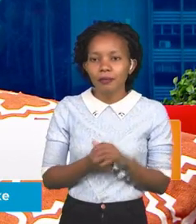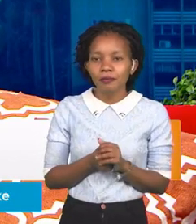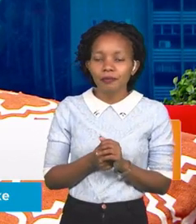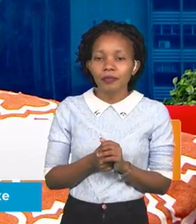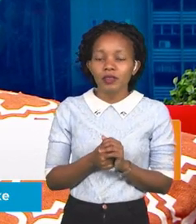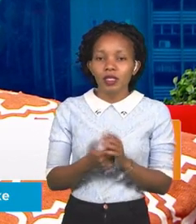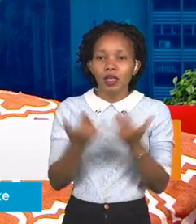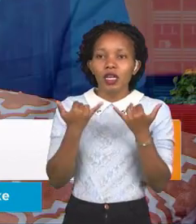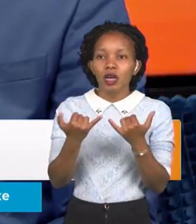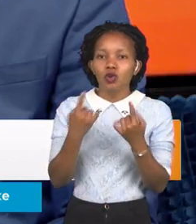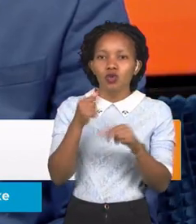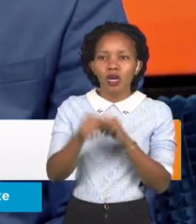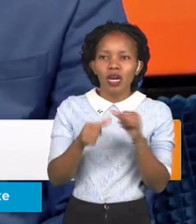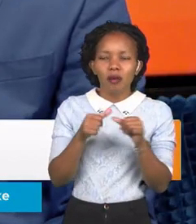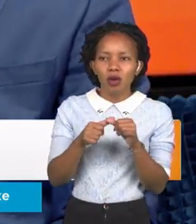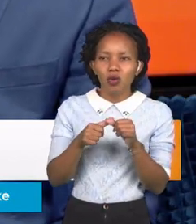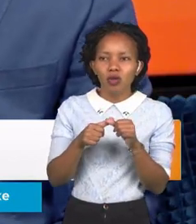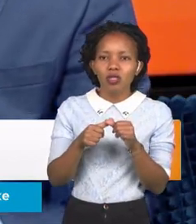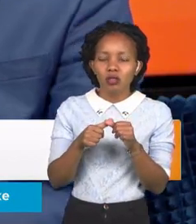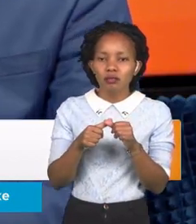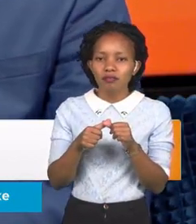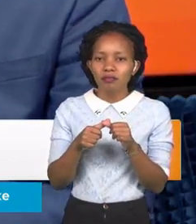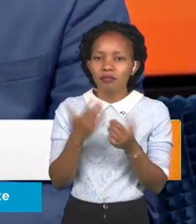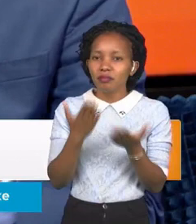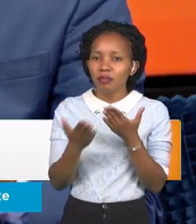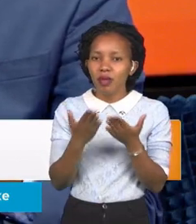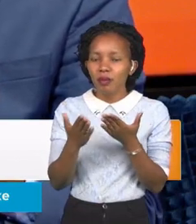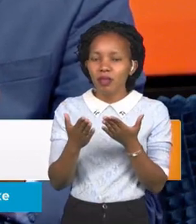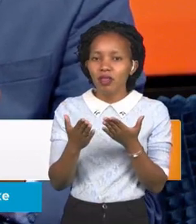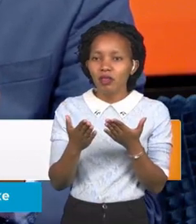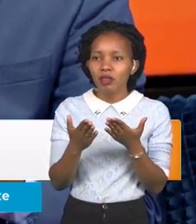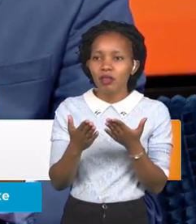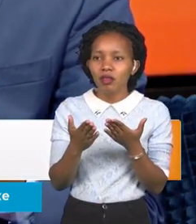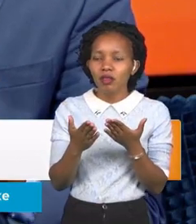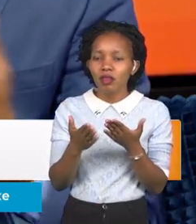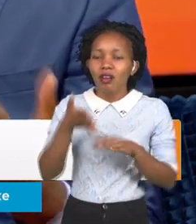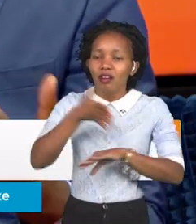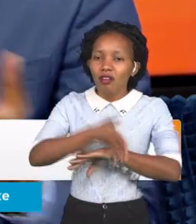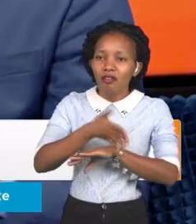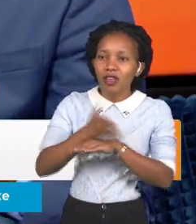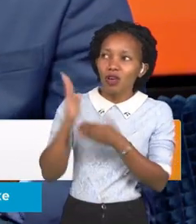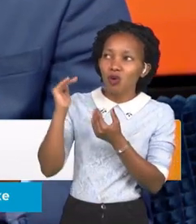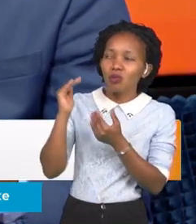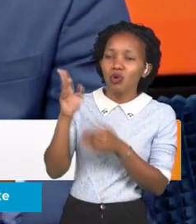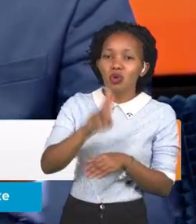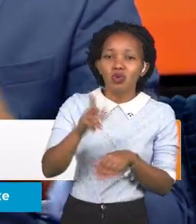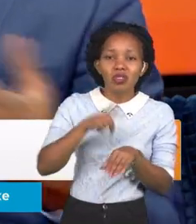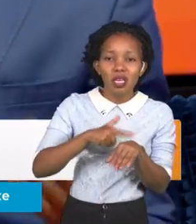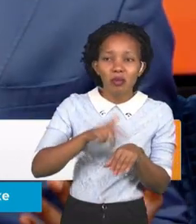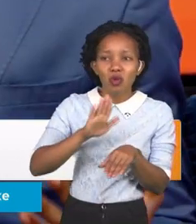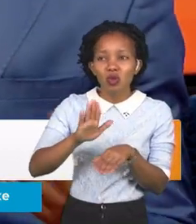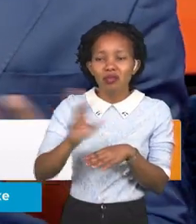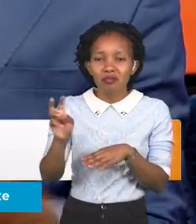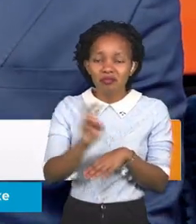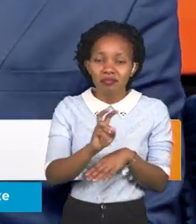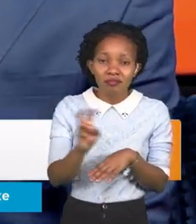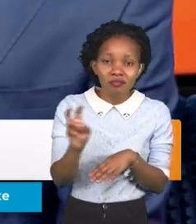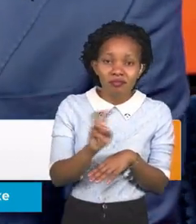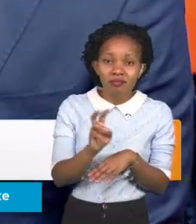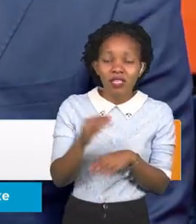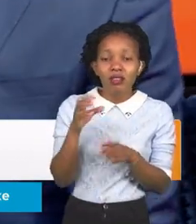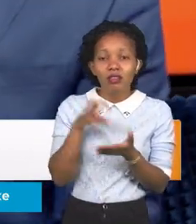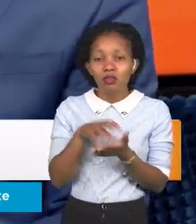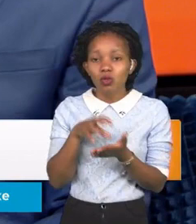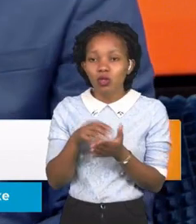about false hopes. Yes. He touched on it. Yes. Whereby there's an, you spend so much time, maybe monetary mm-hmm.